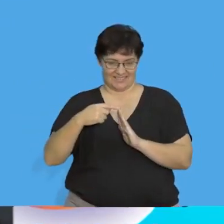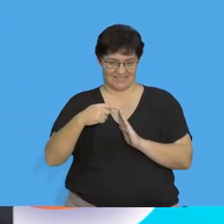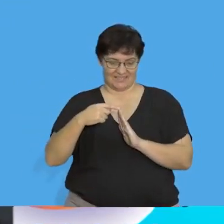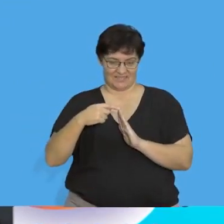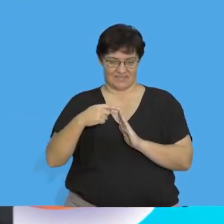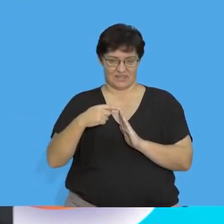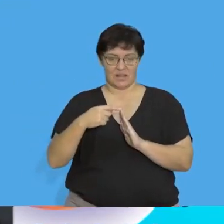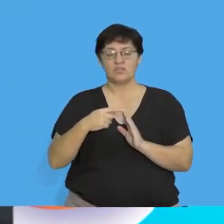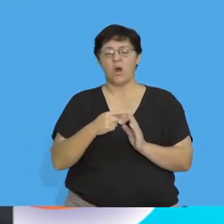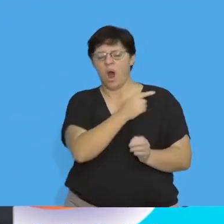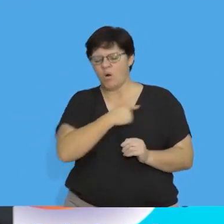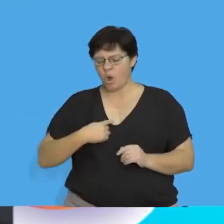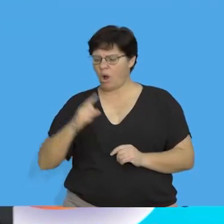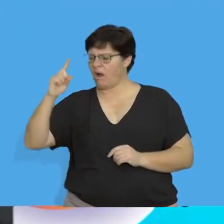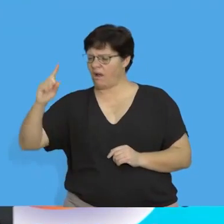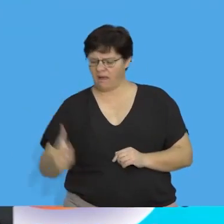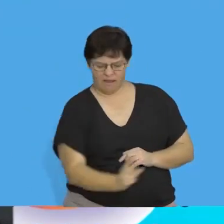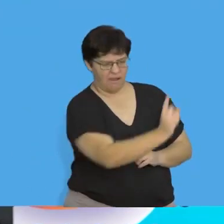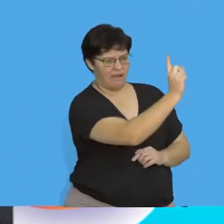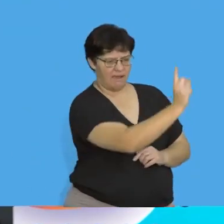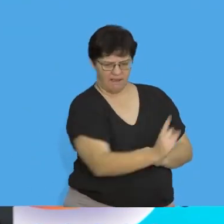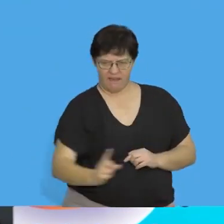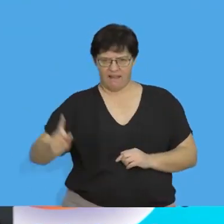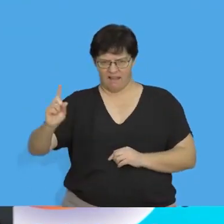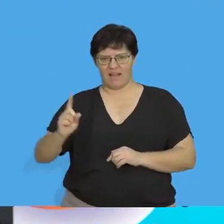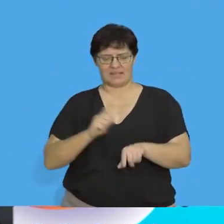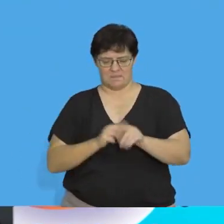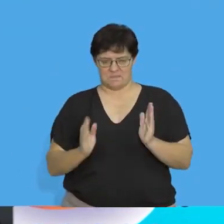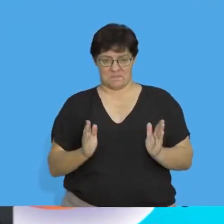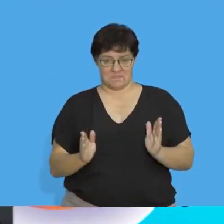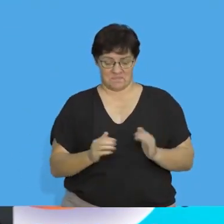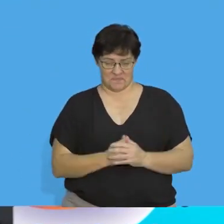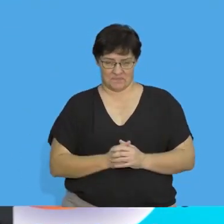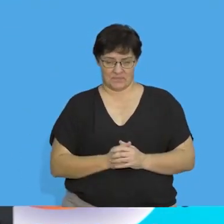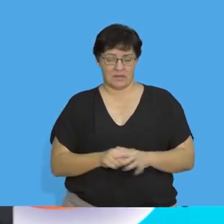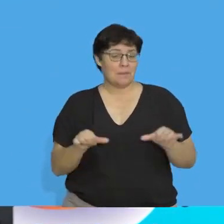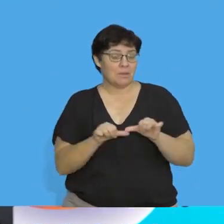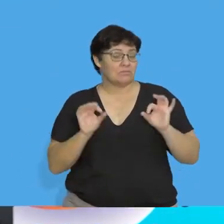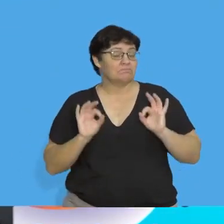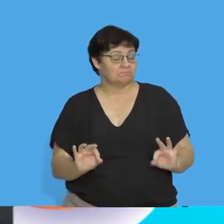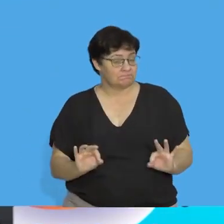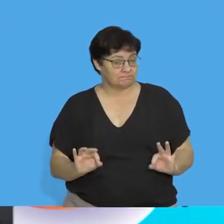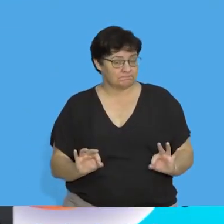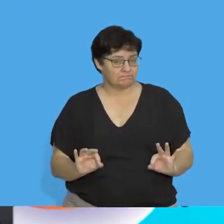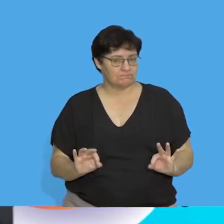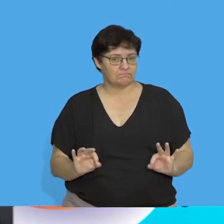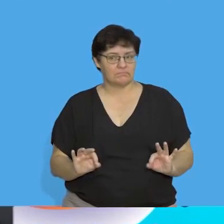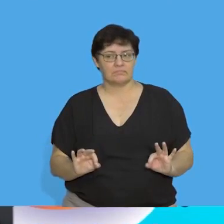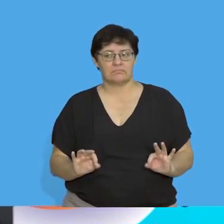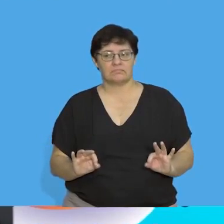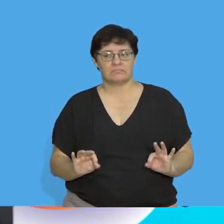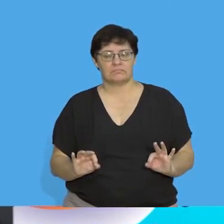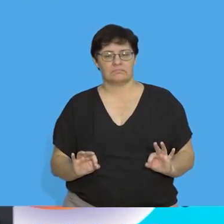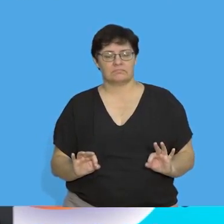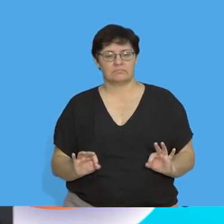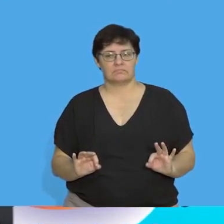the time taken for one cycle is the period. Now, to measure this accurately, we're not going to measure from the